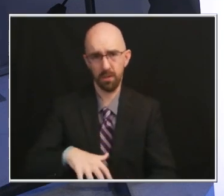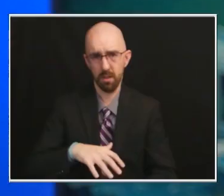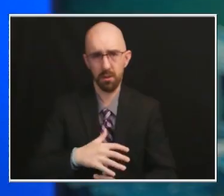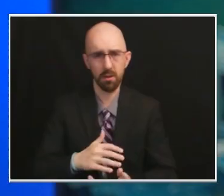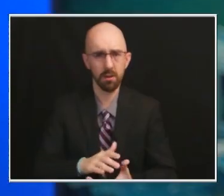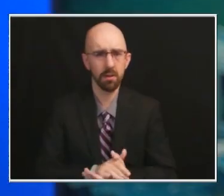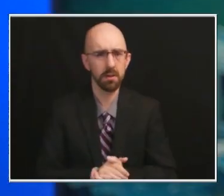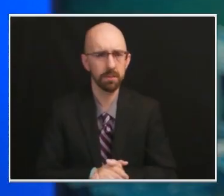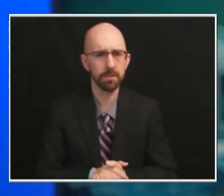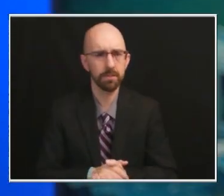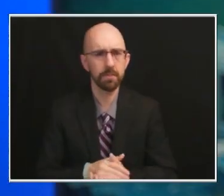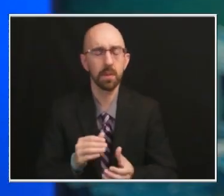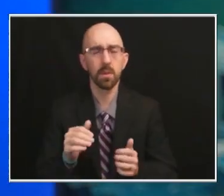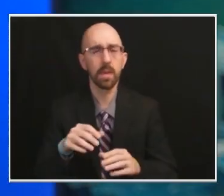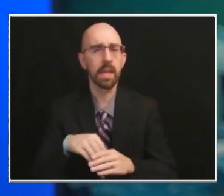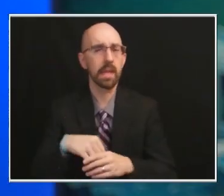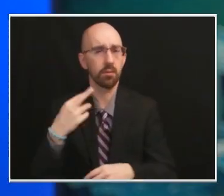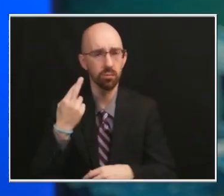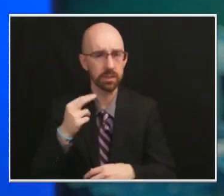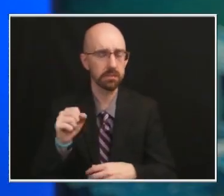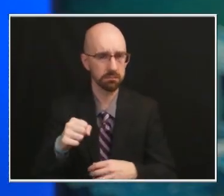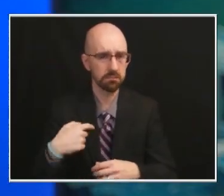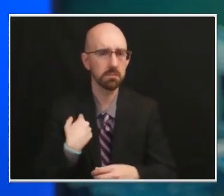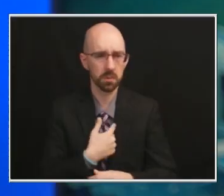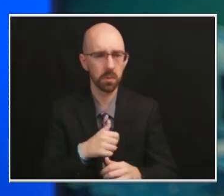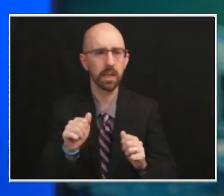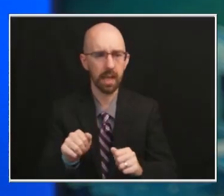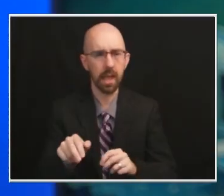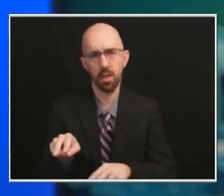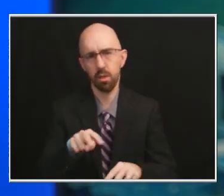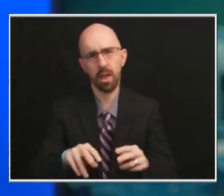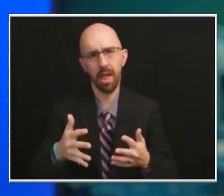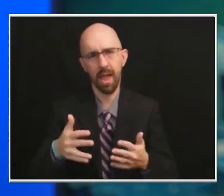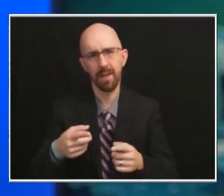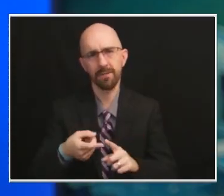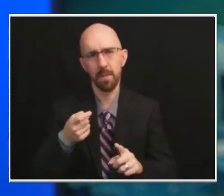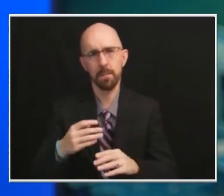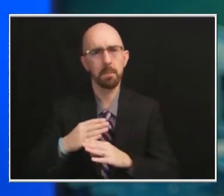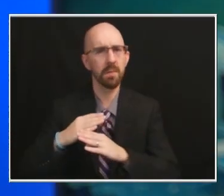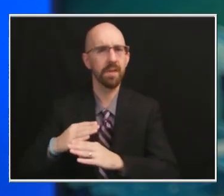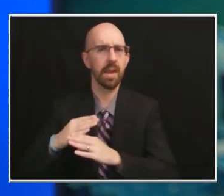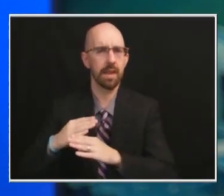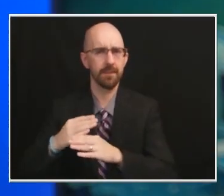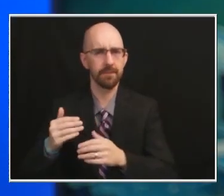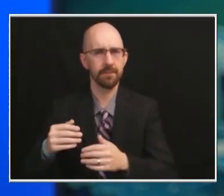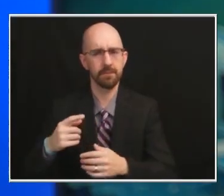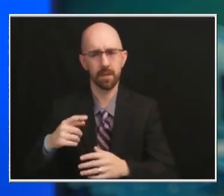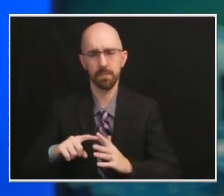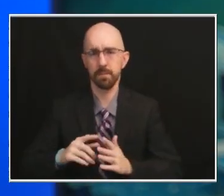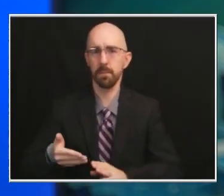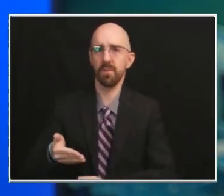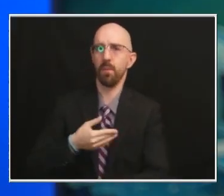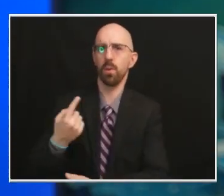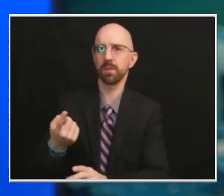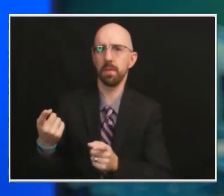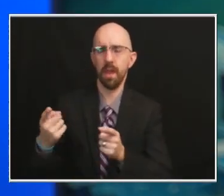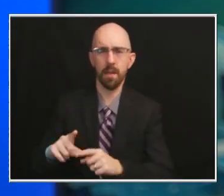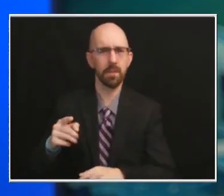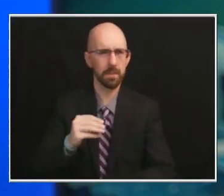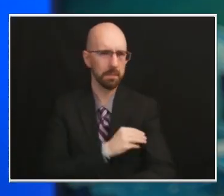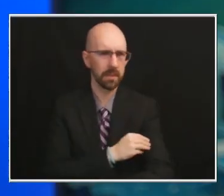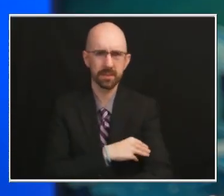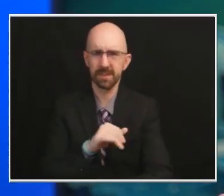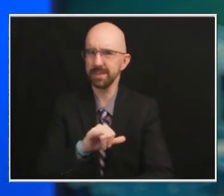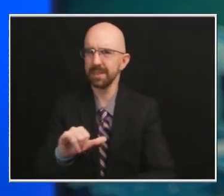Within reason, yes. We can look at it kind of from a preventative standpoint. They're muscles like any other muscle in our